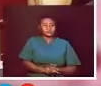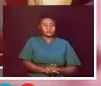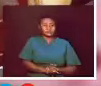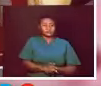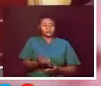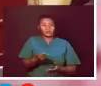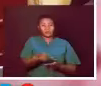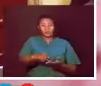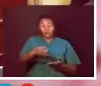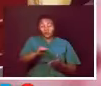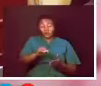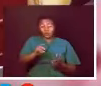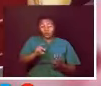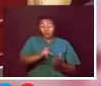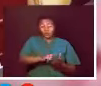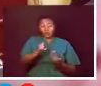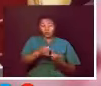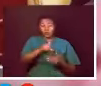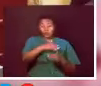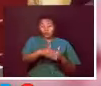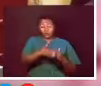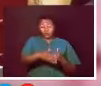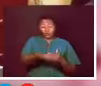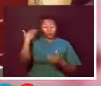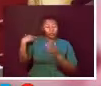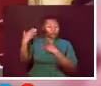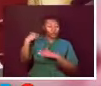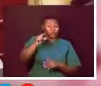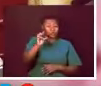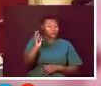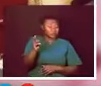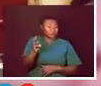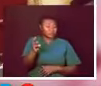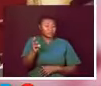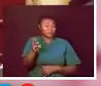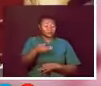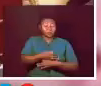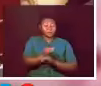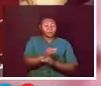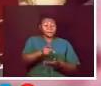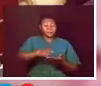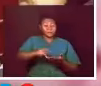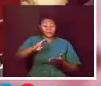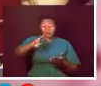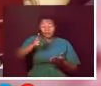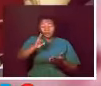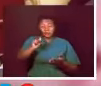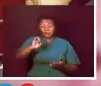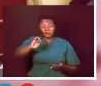part of the project completed as far back as 2016. They form part of the second batch of